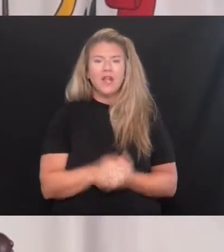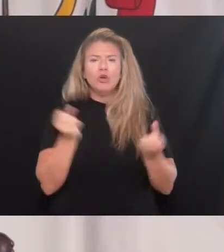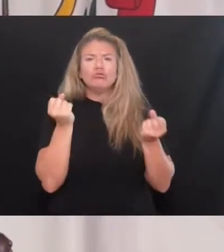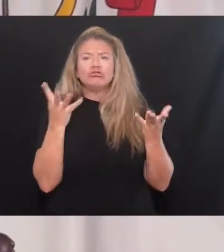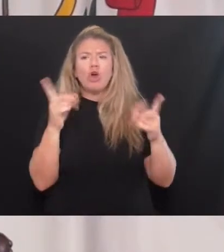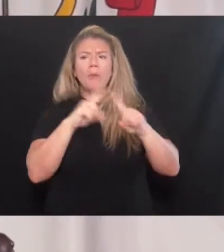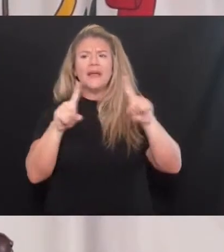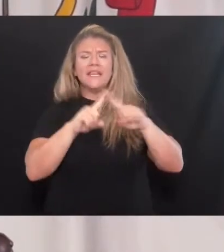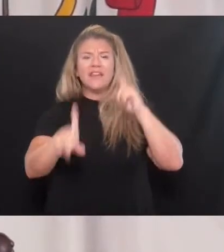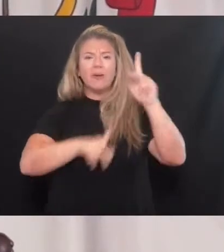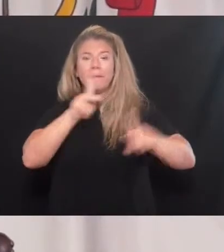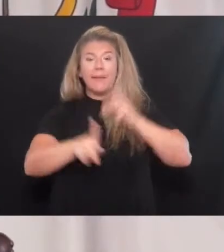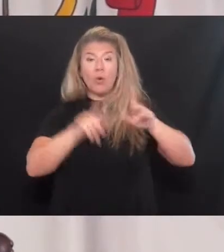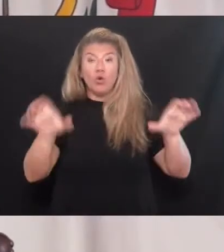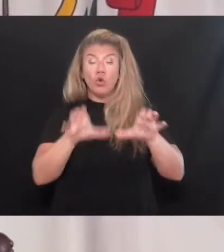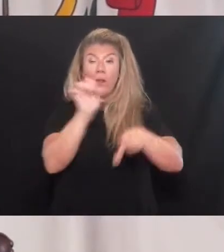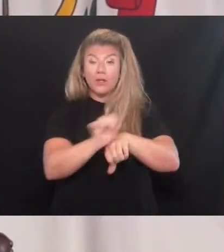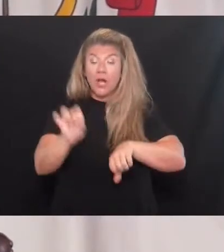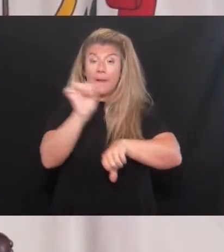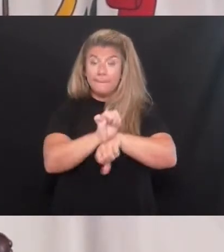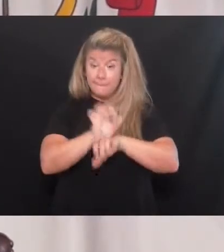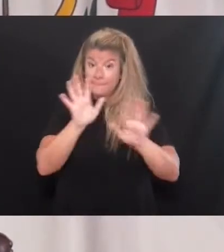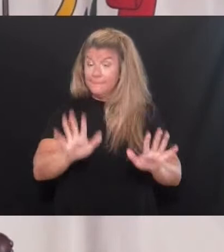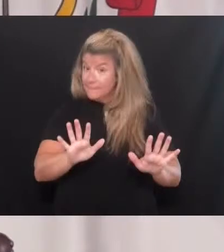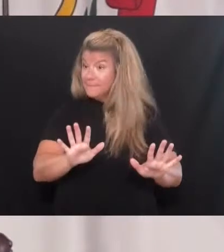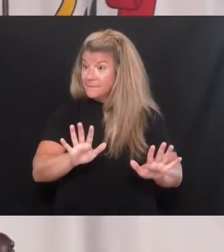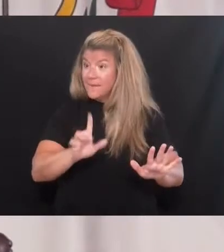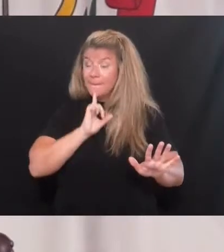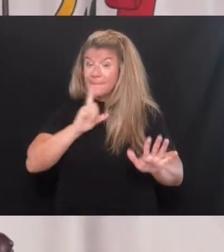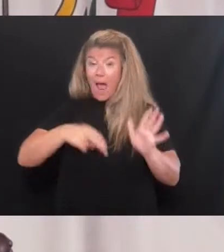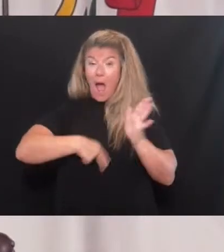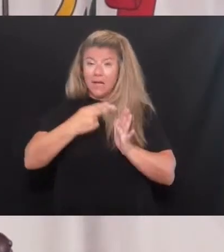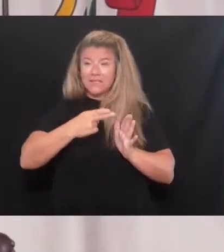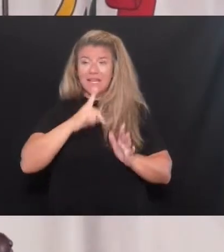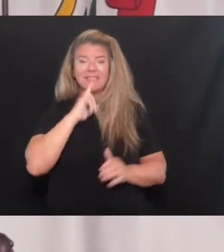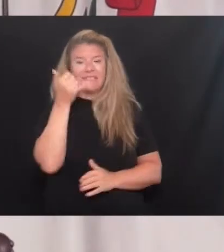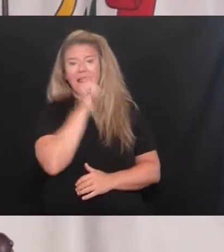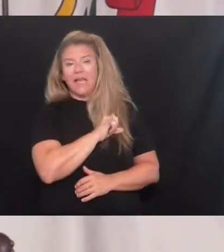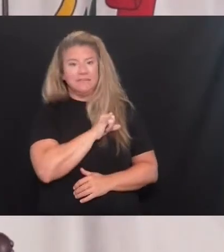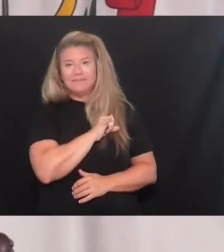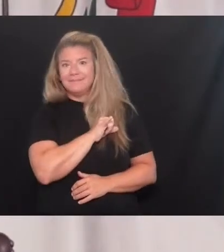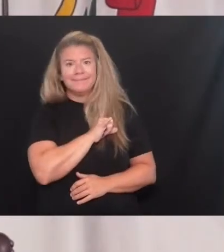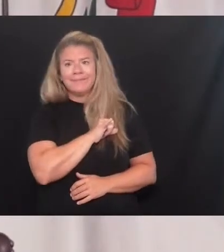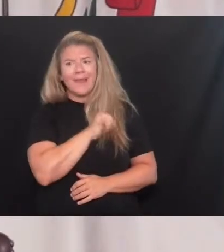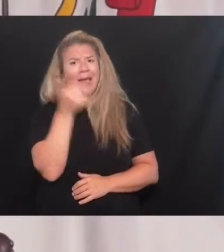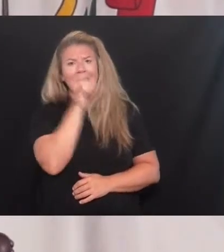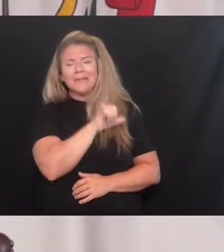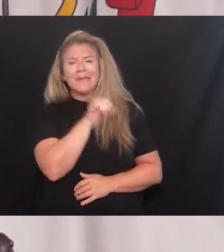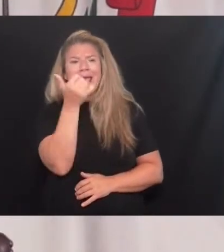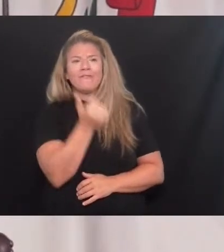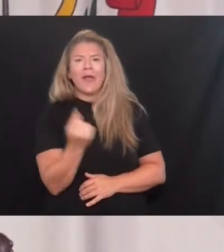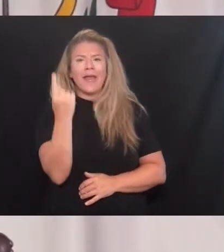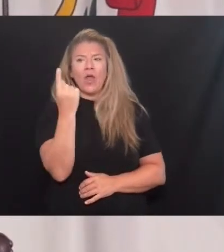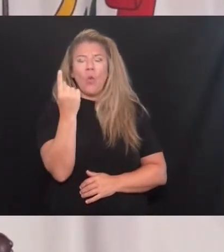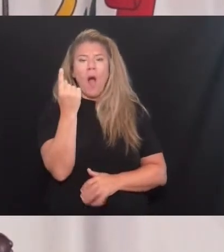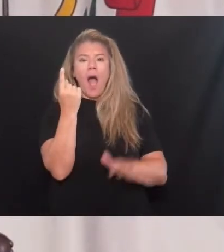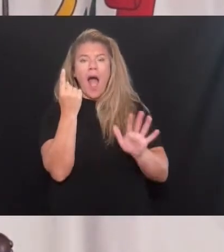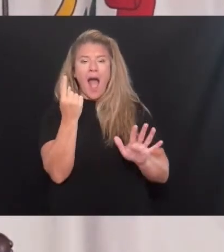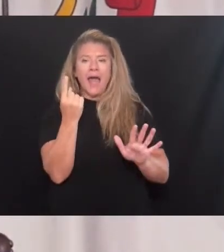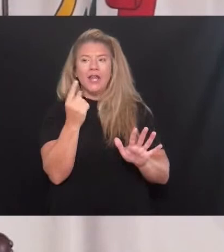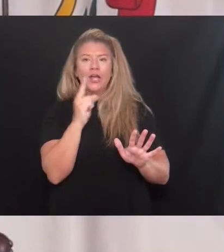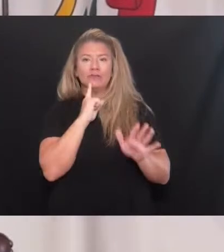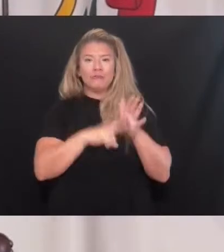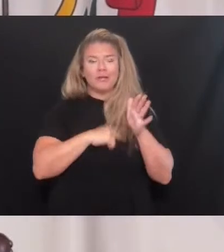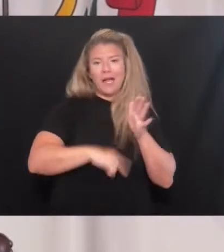people that are putting in the licks, but listen, it's silly. It's silly for anybody to just patronize